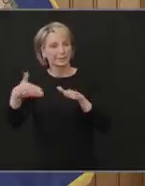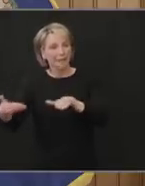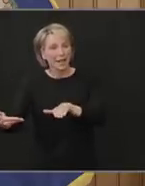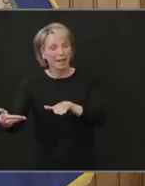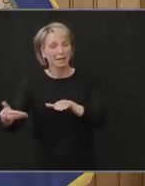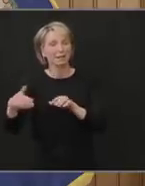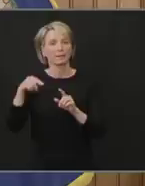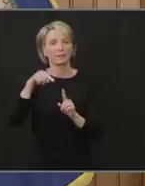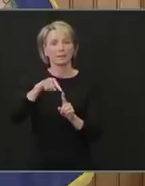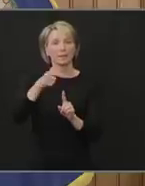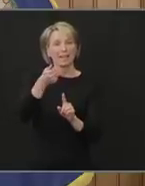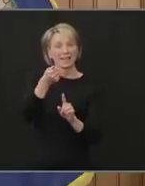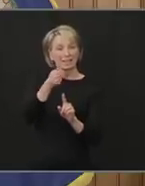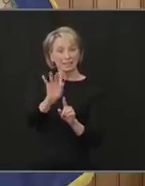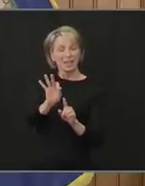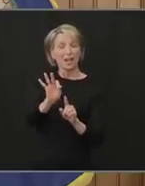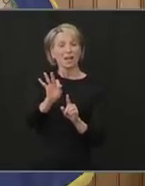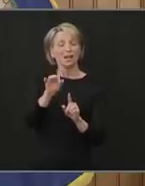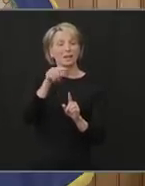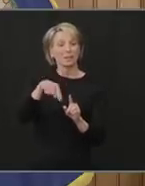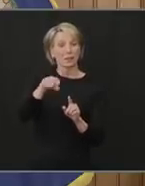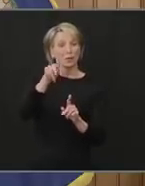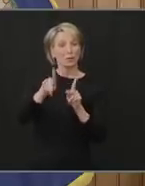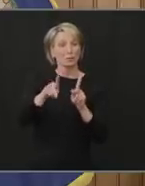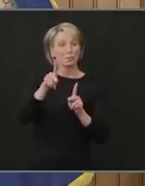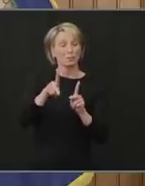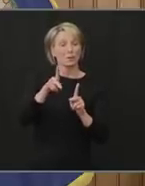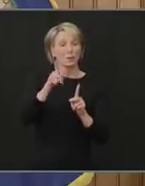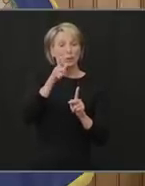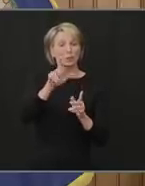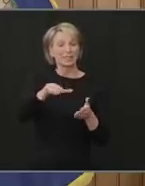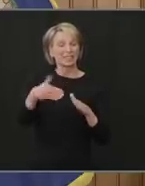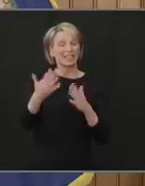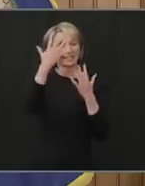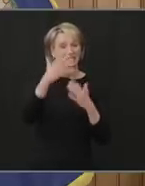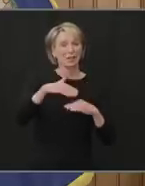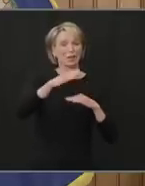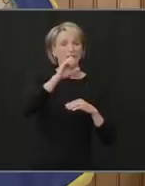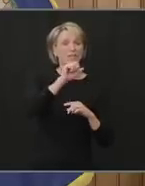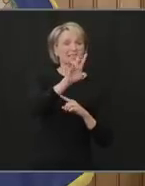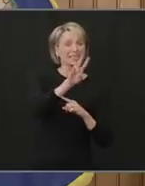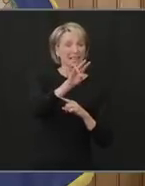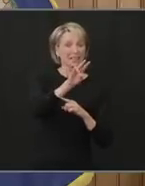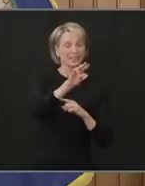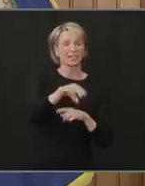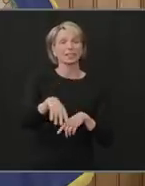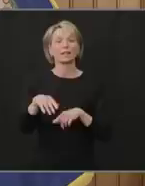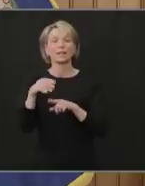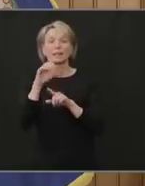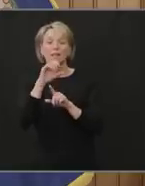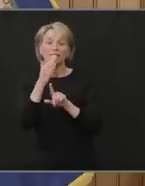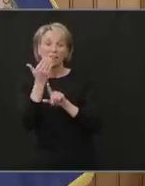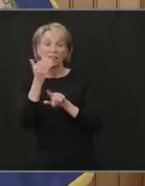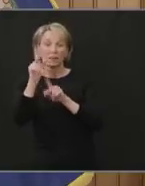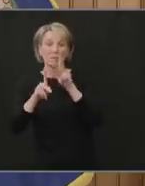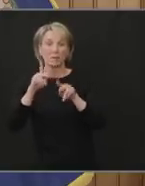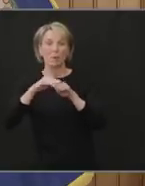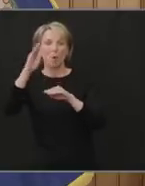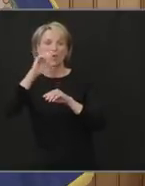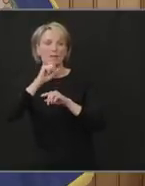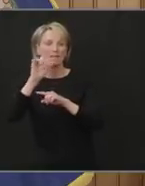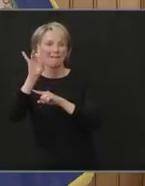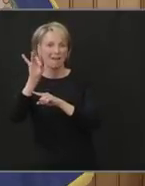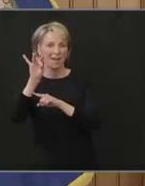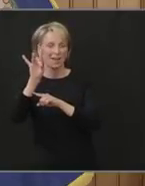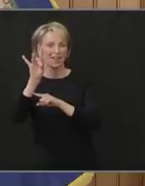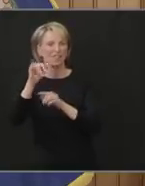those people who sadly died are over the age of 70, and 15 of them are over the age of 80. That tells you a little bit